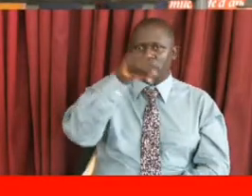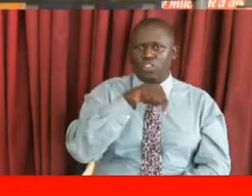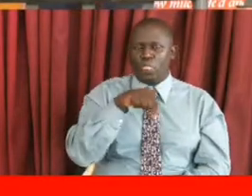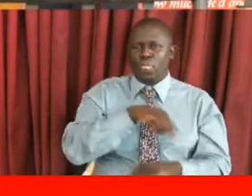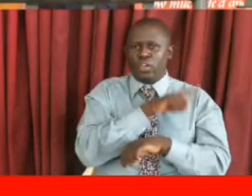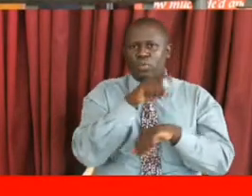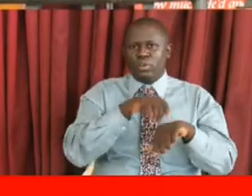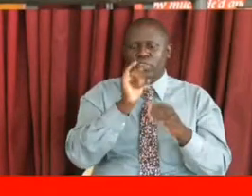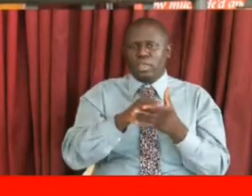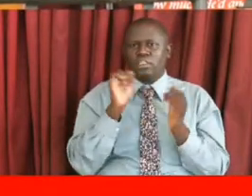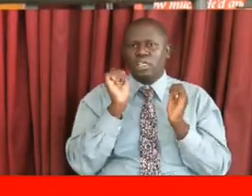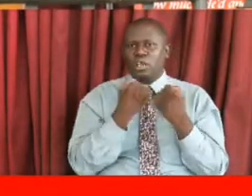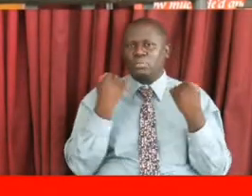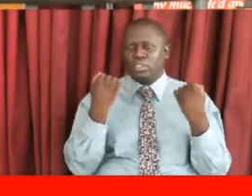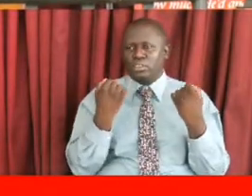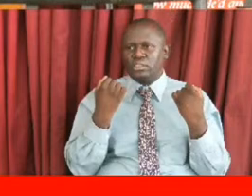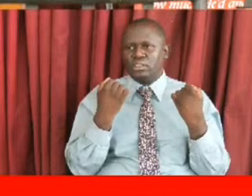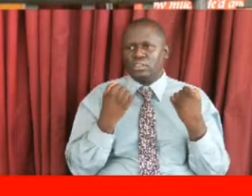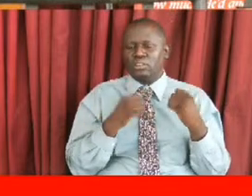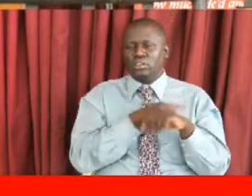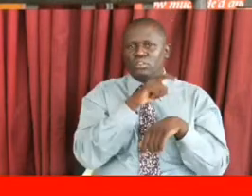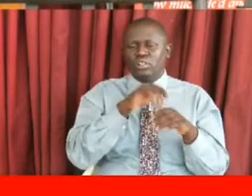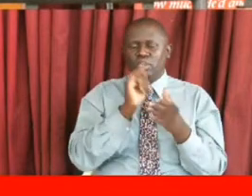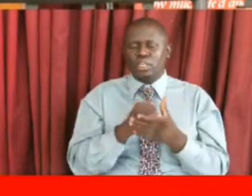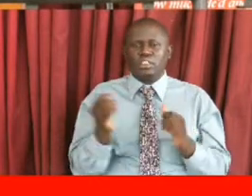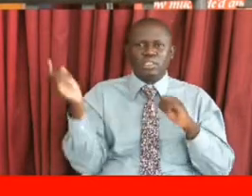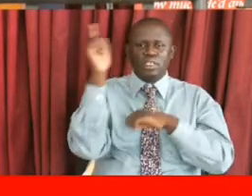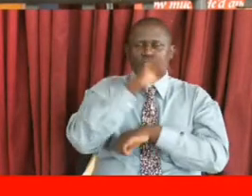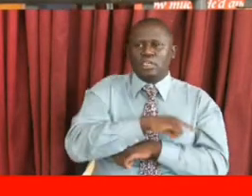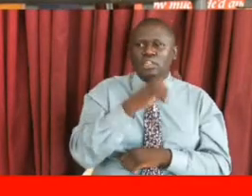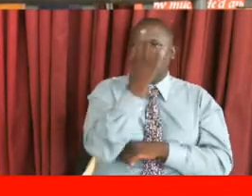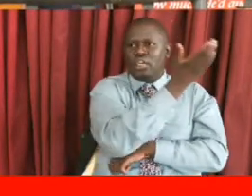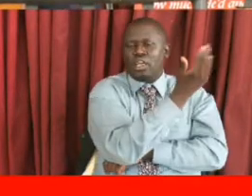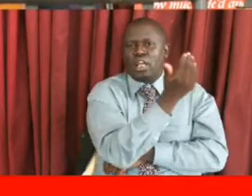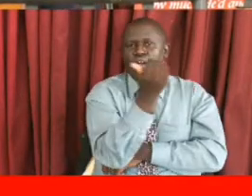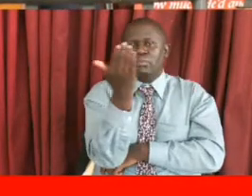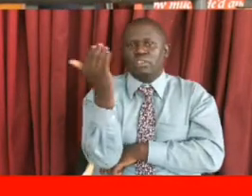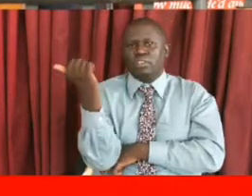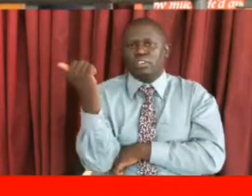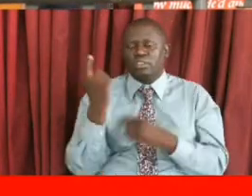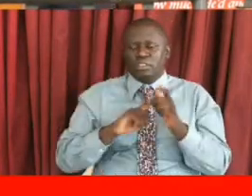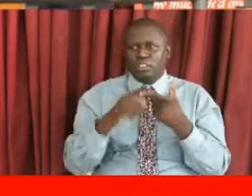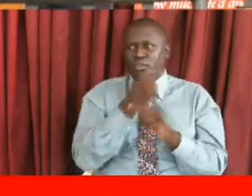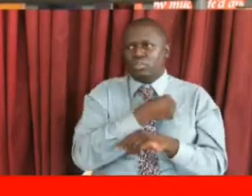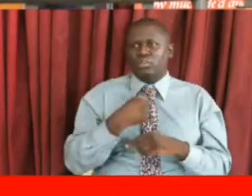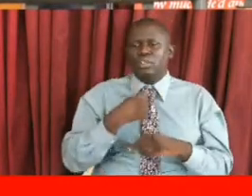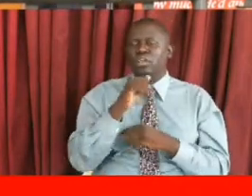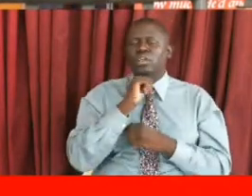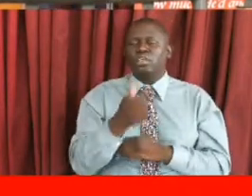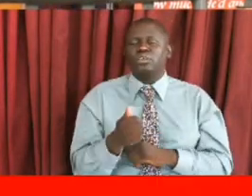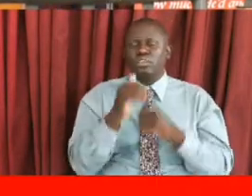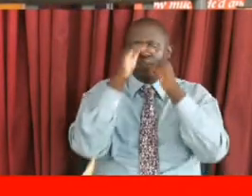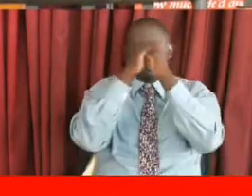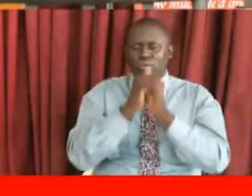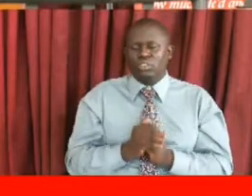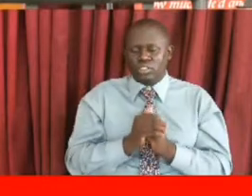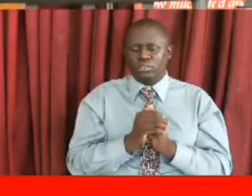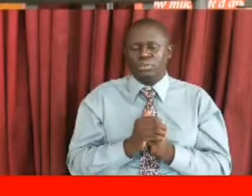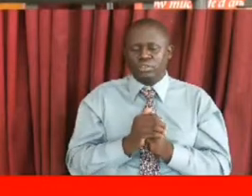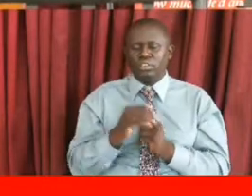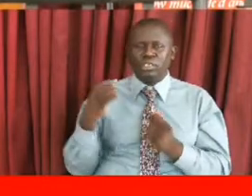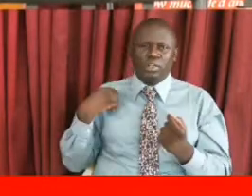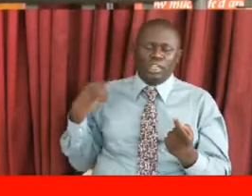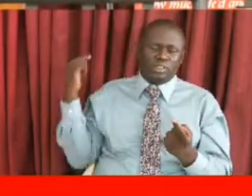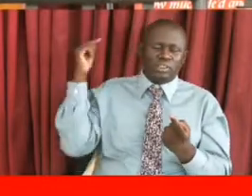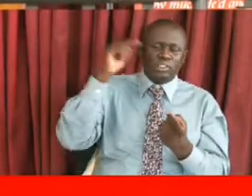comes when that day comes and the Seven Seals are open we will no longer worship at Jesus